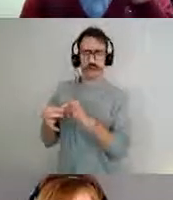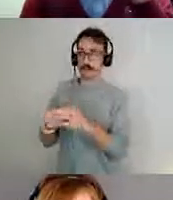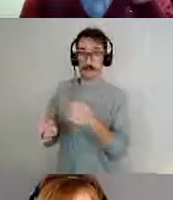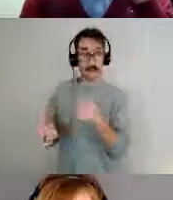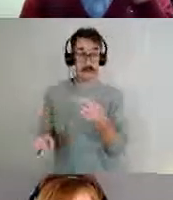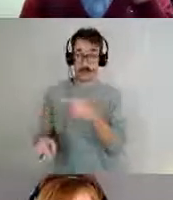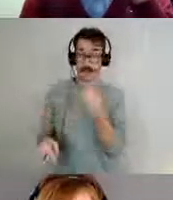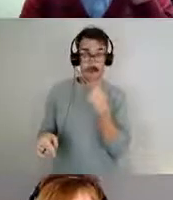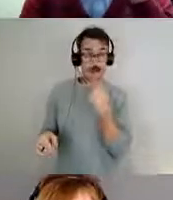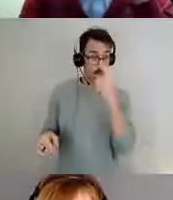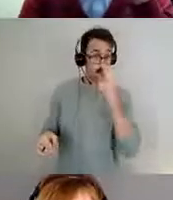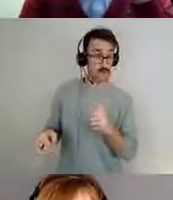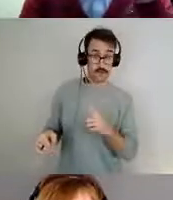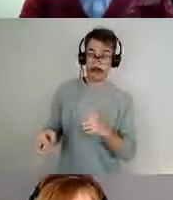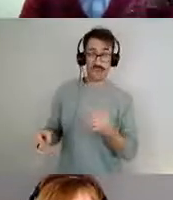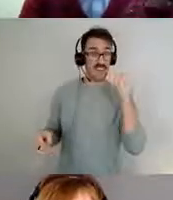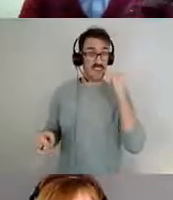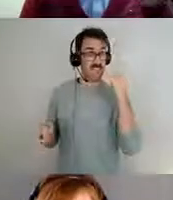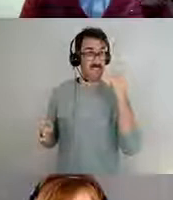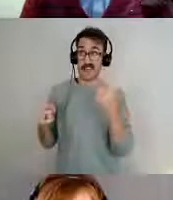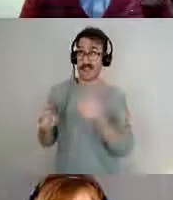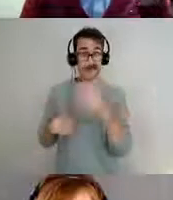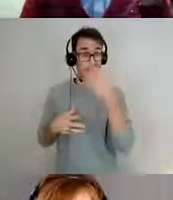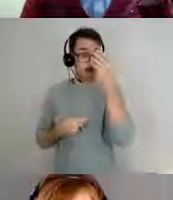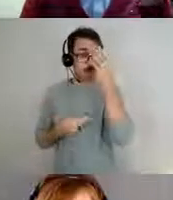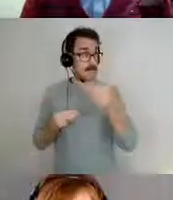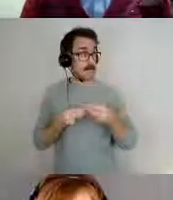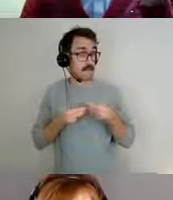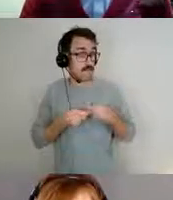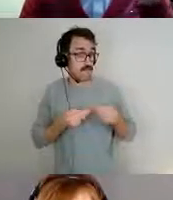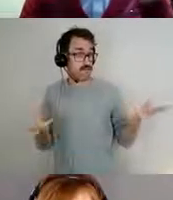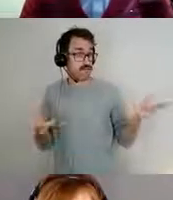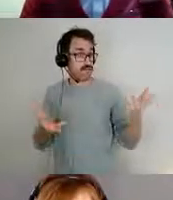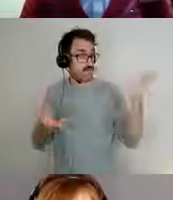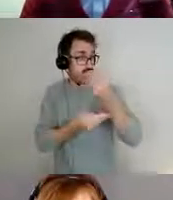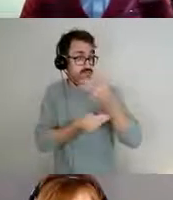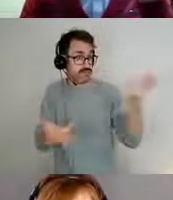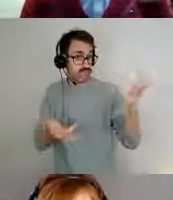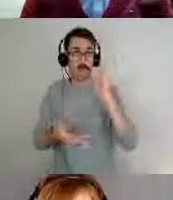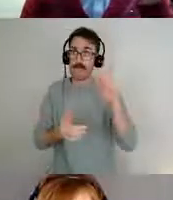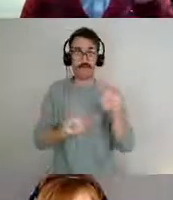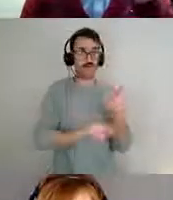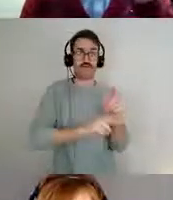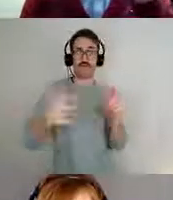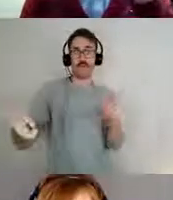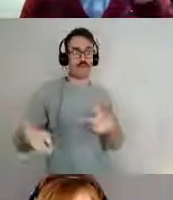anything get leaked or anything gets reported, he's going to change doctors. He will